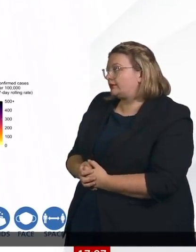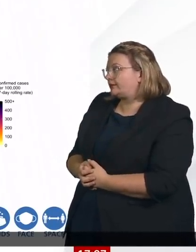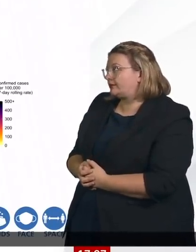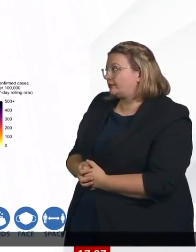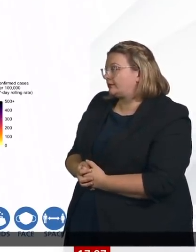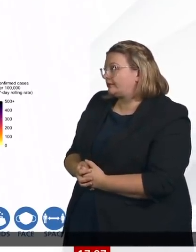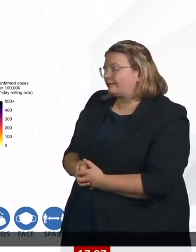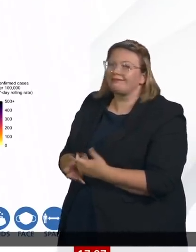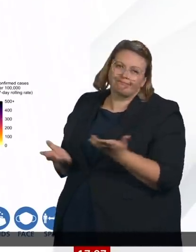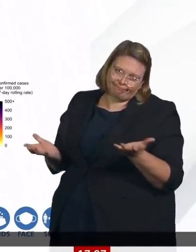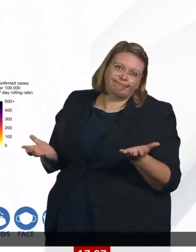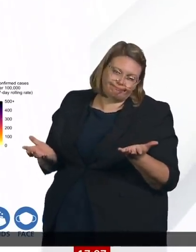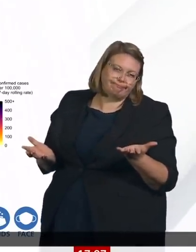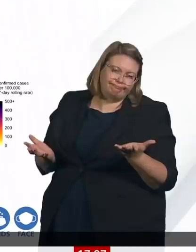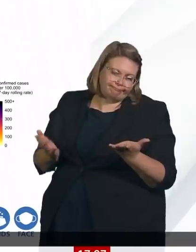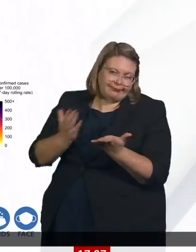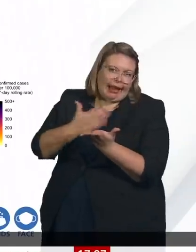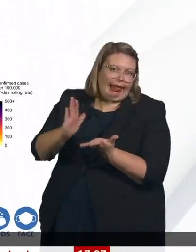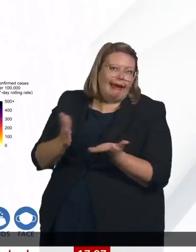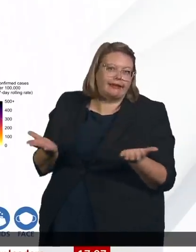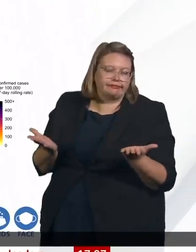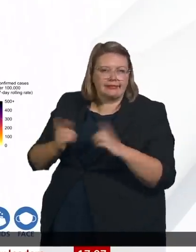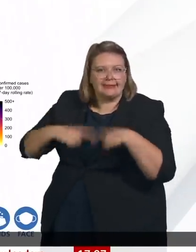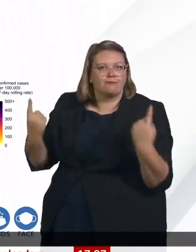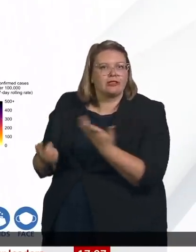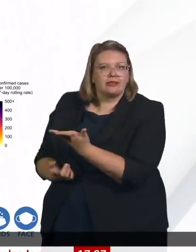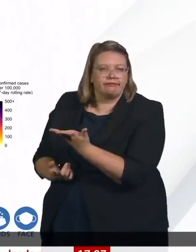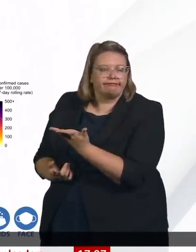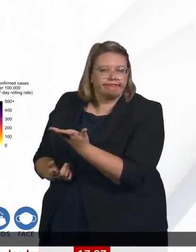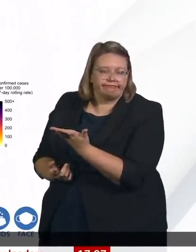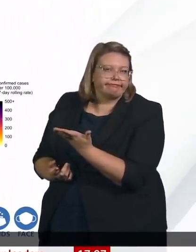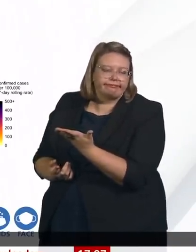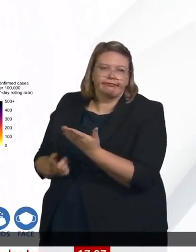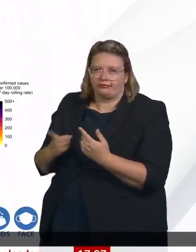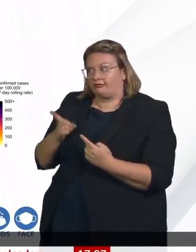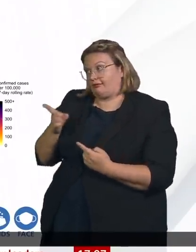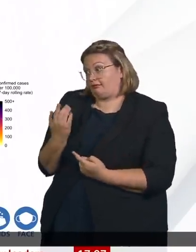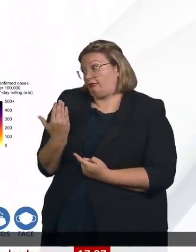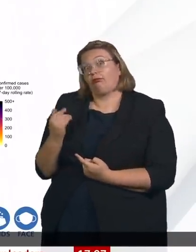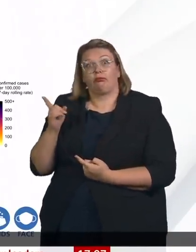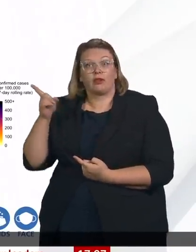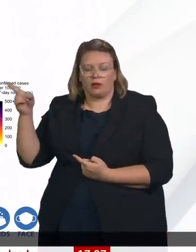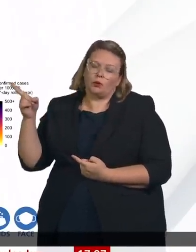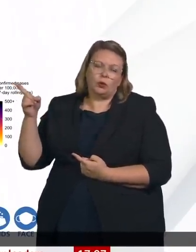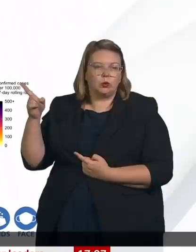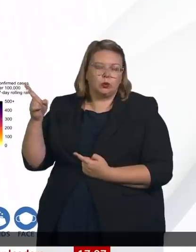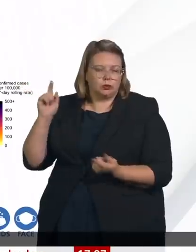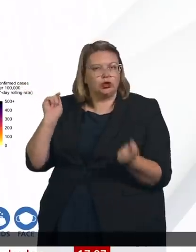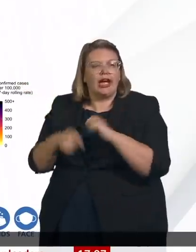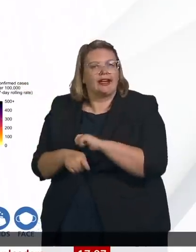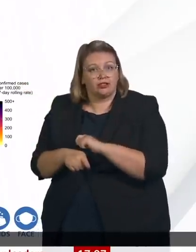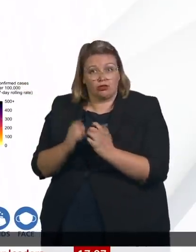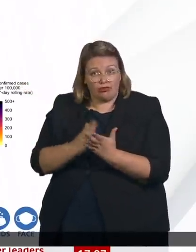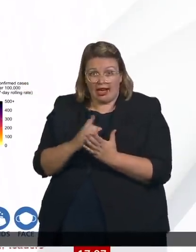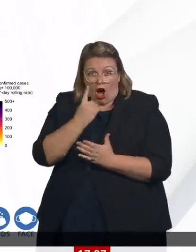And I think it's pretty stark. I think you can see very clearly now from these data that are just a